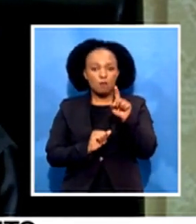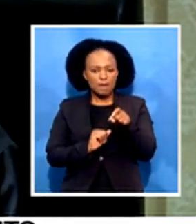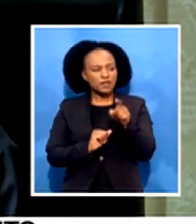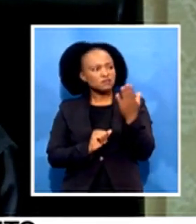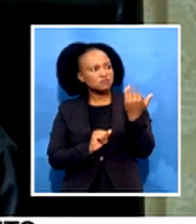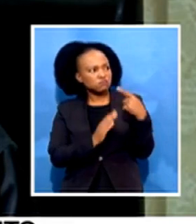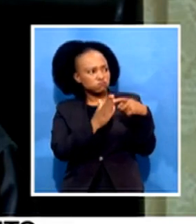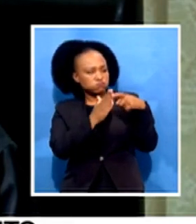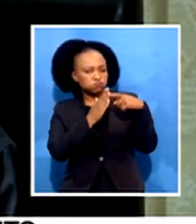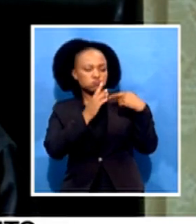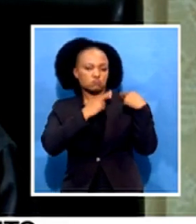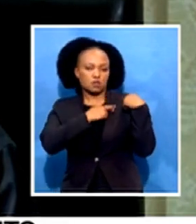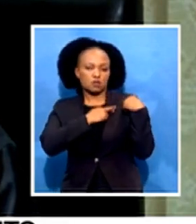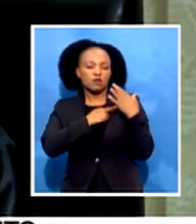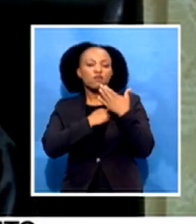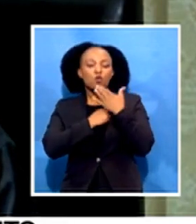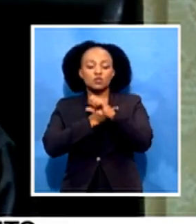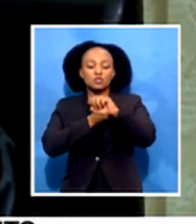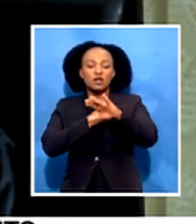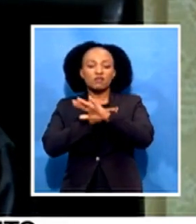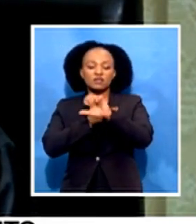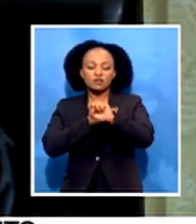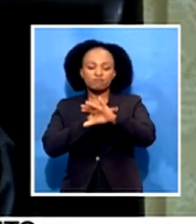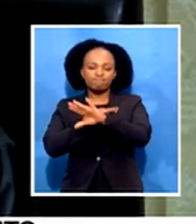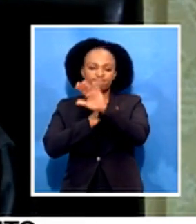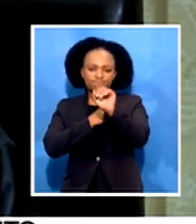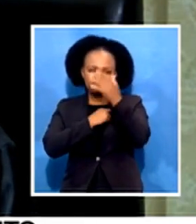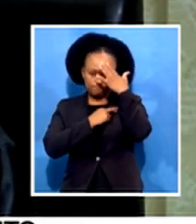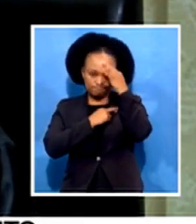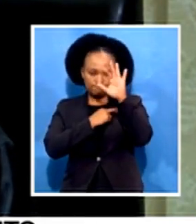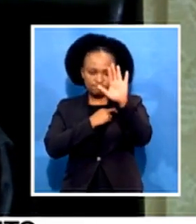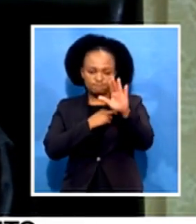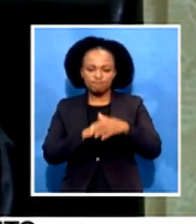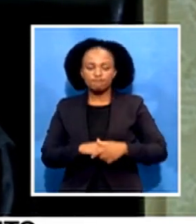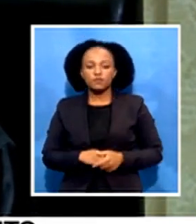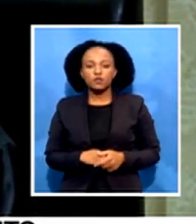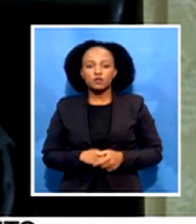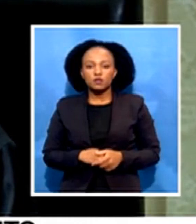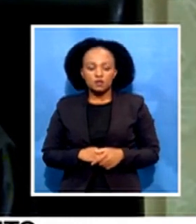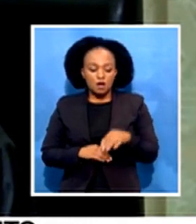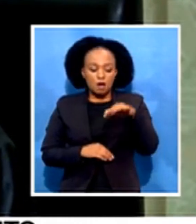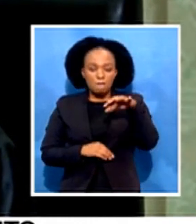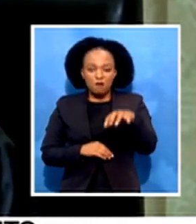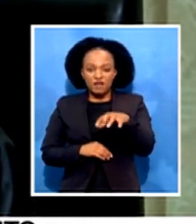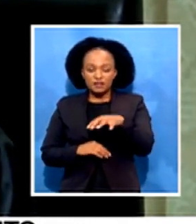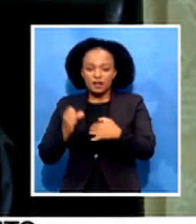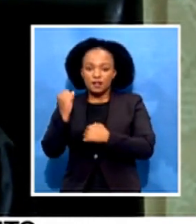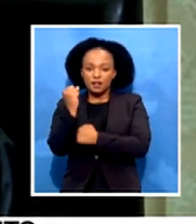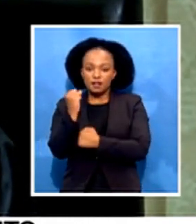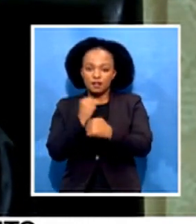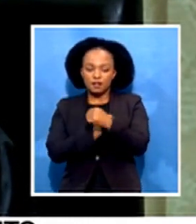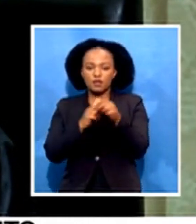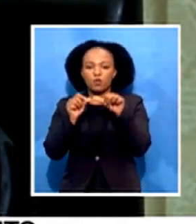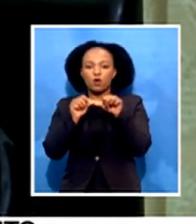government. All our provincial structure will continue holding demonstration and line-time pickets at